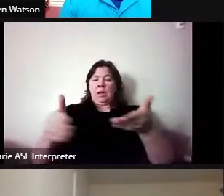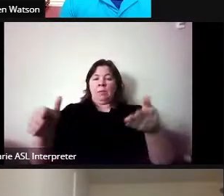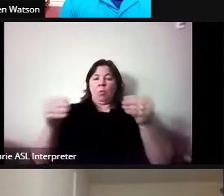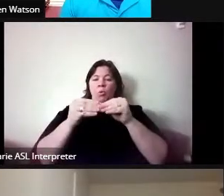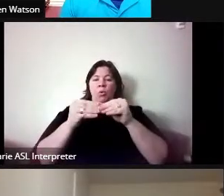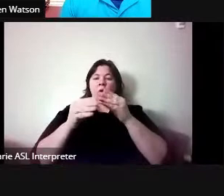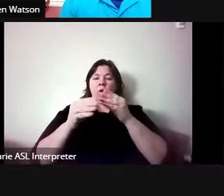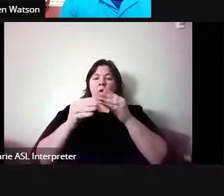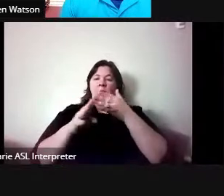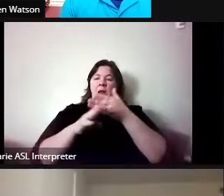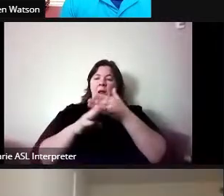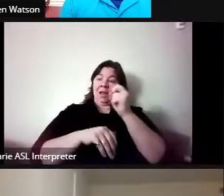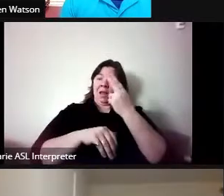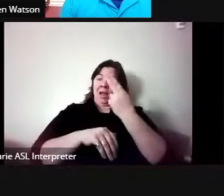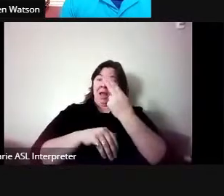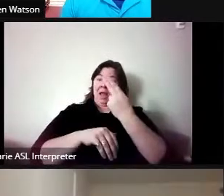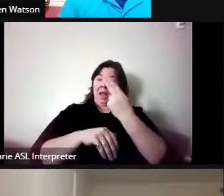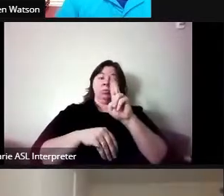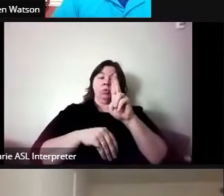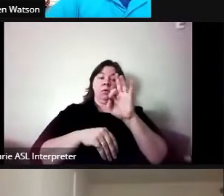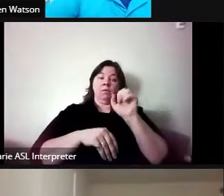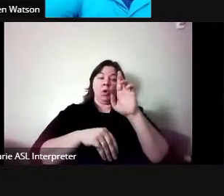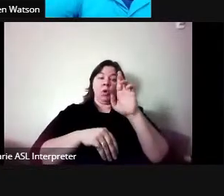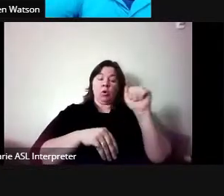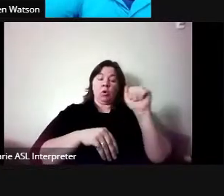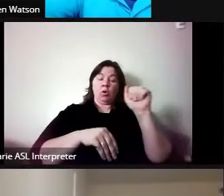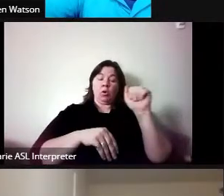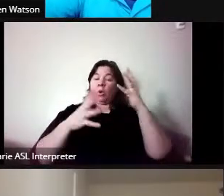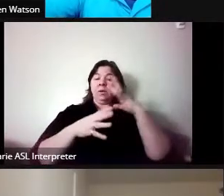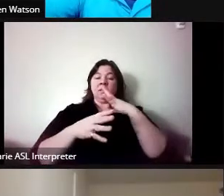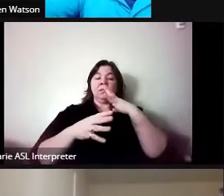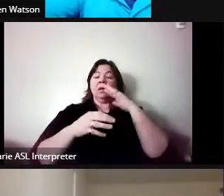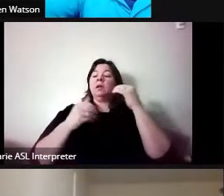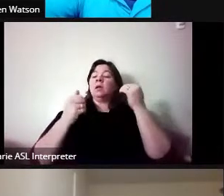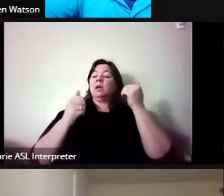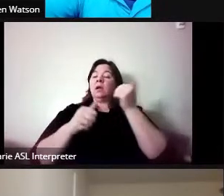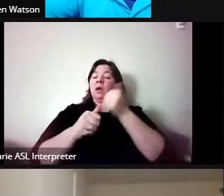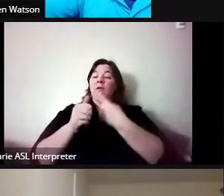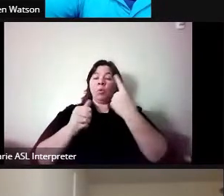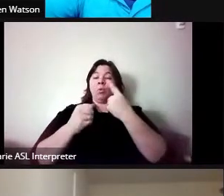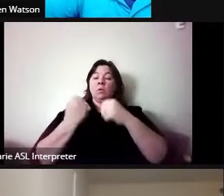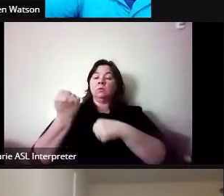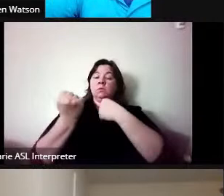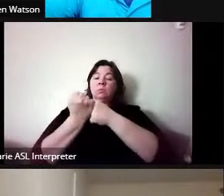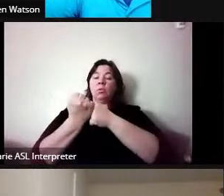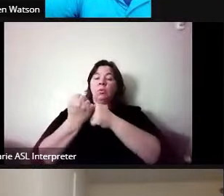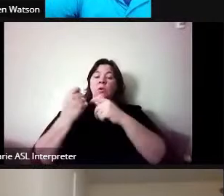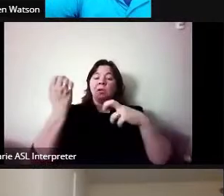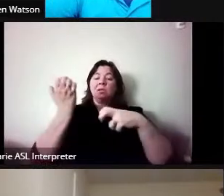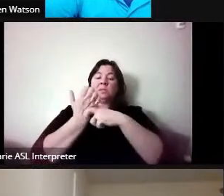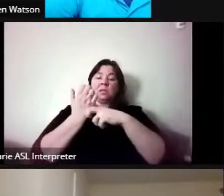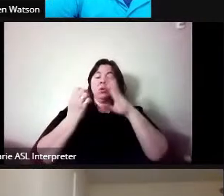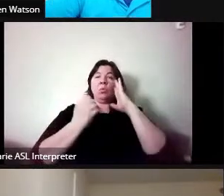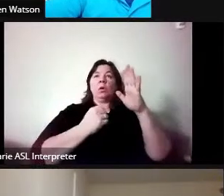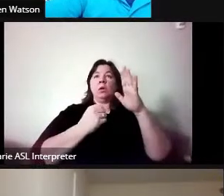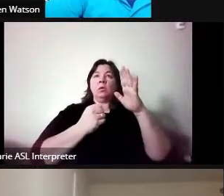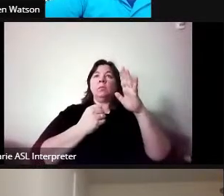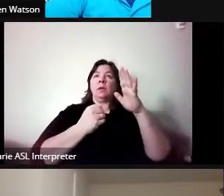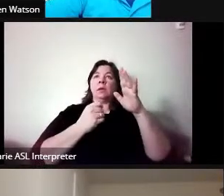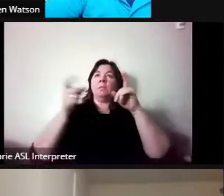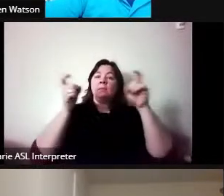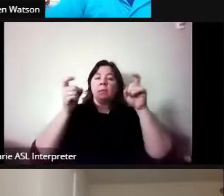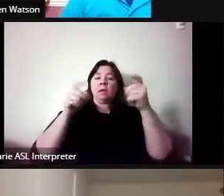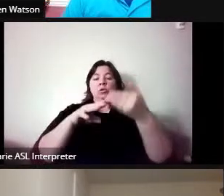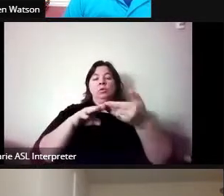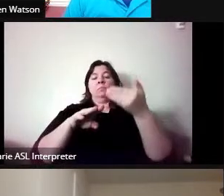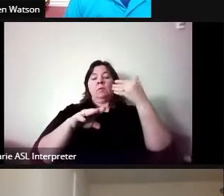But Ashma Forrest said that every single person, every single support ticket will be dealt with before